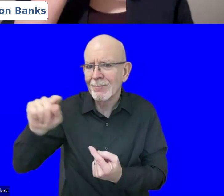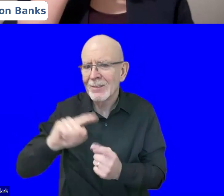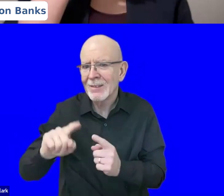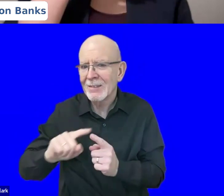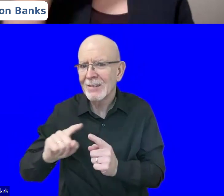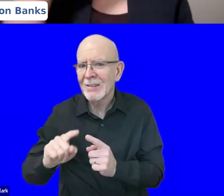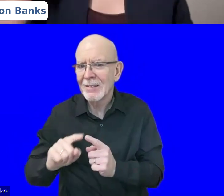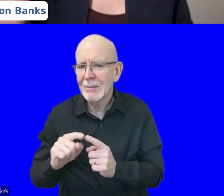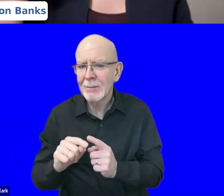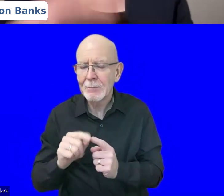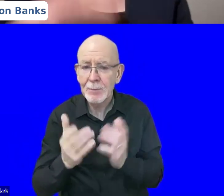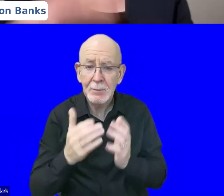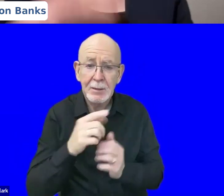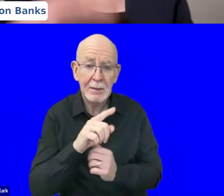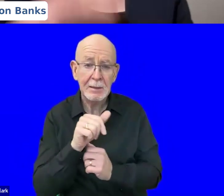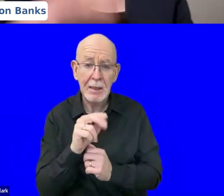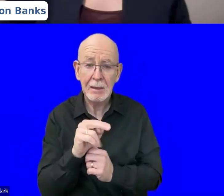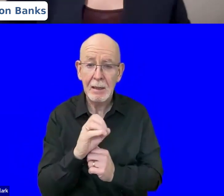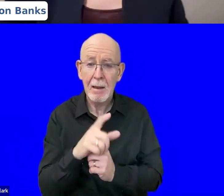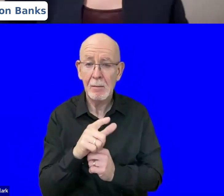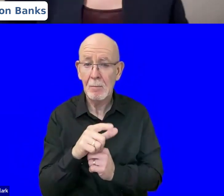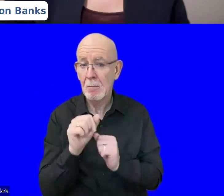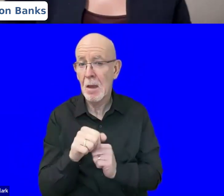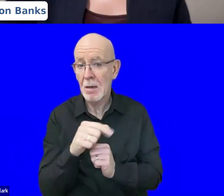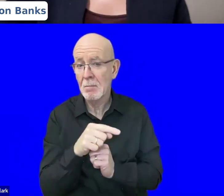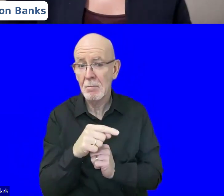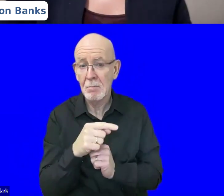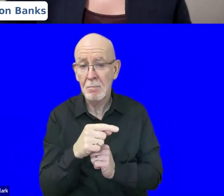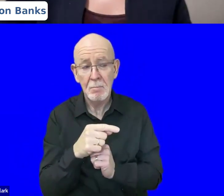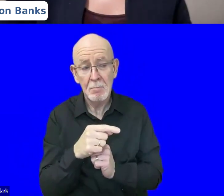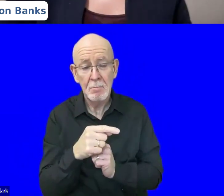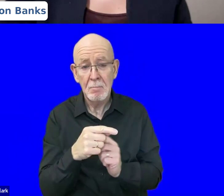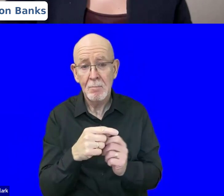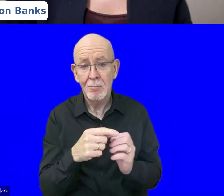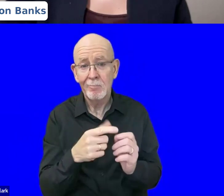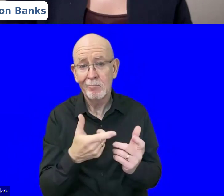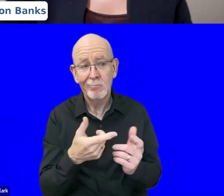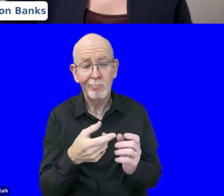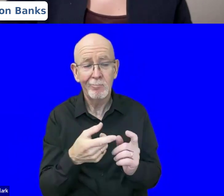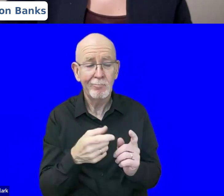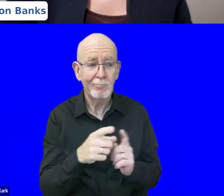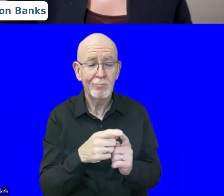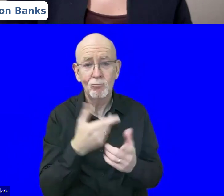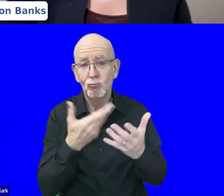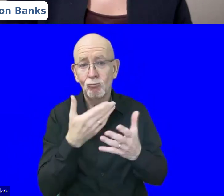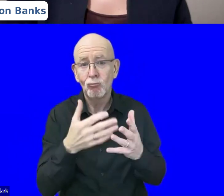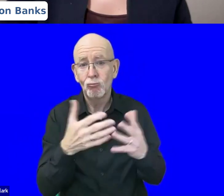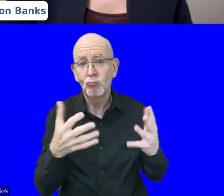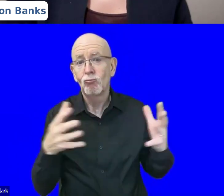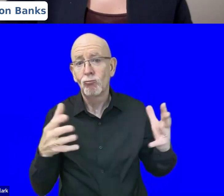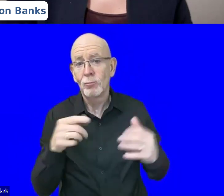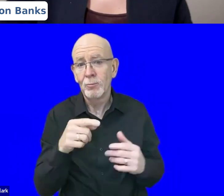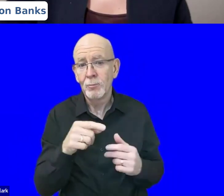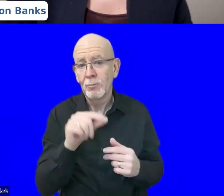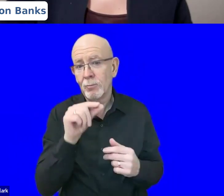and Morgon also, if you would like to, those differences between what we see using, for instance, the